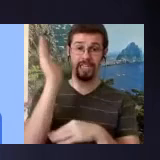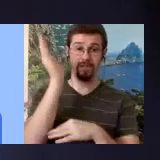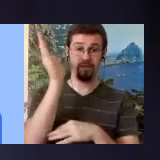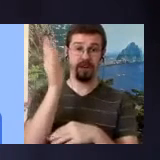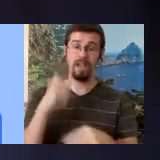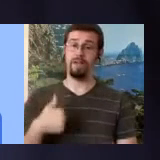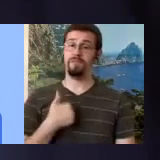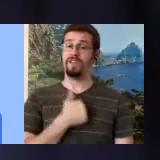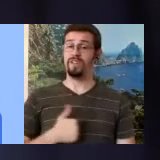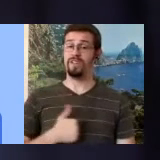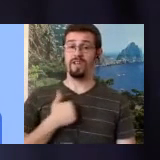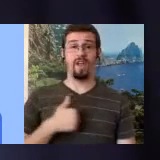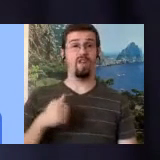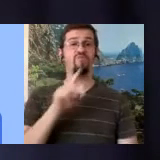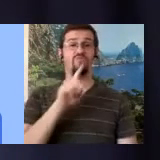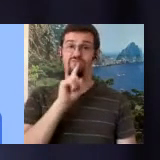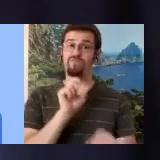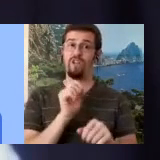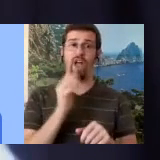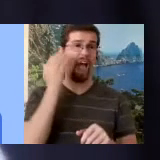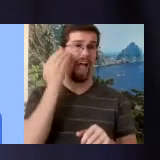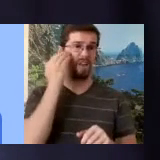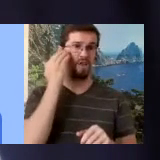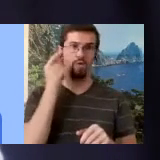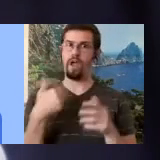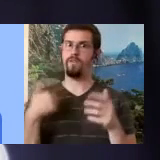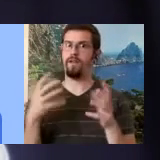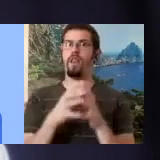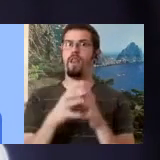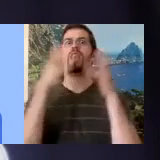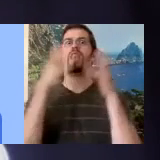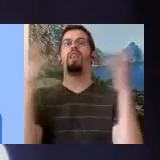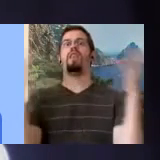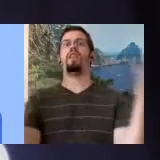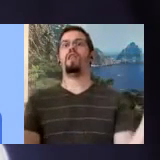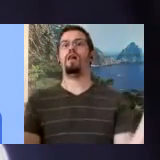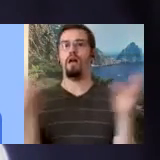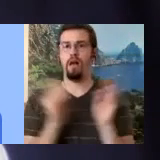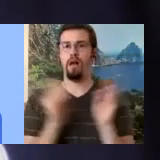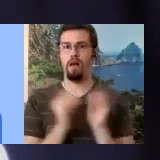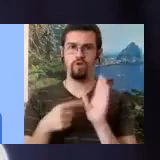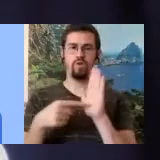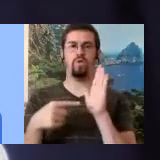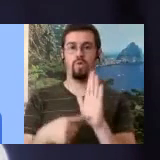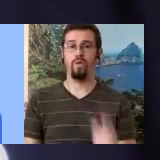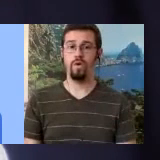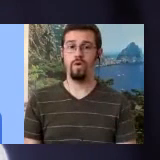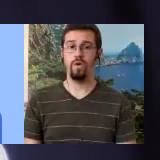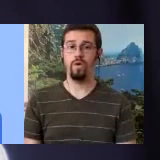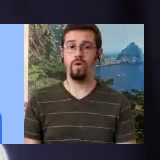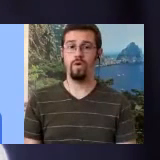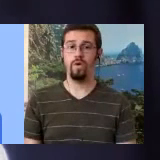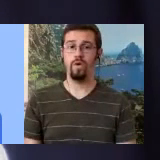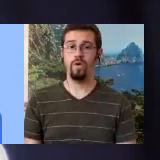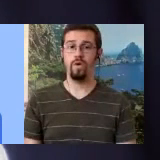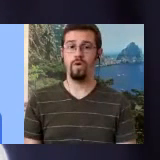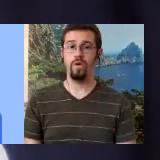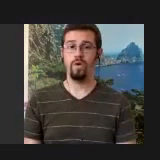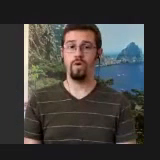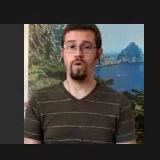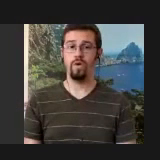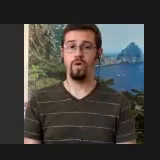us. And I could go back to the slide, but I also want to make sure that Maria can show up. 1 second for one